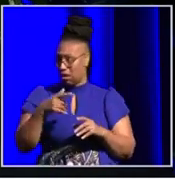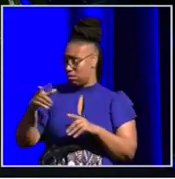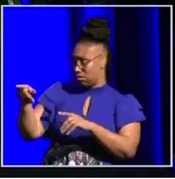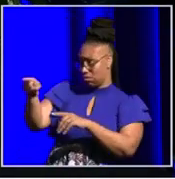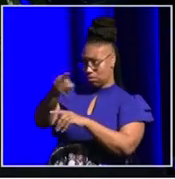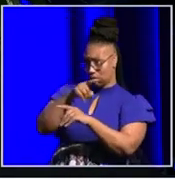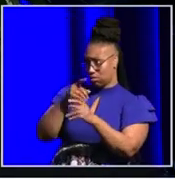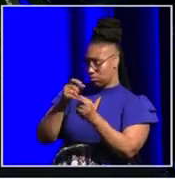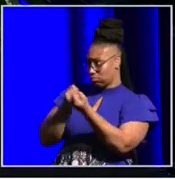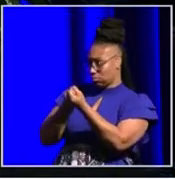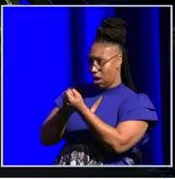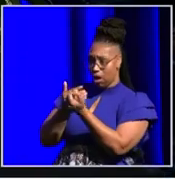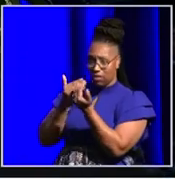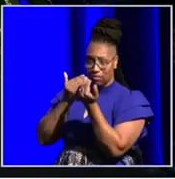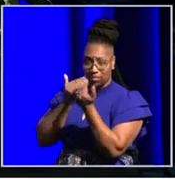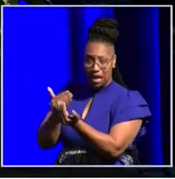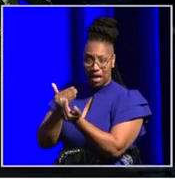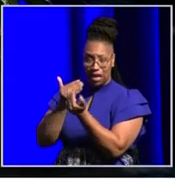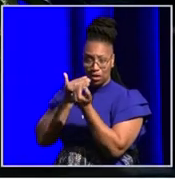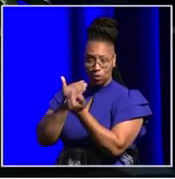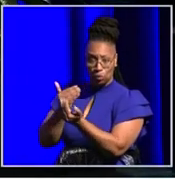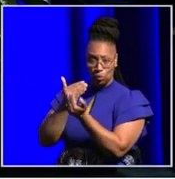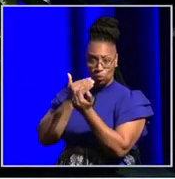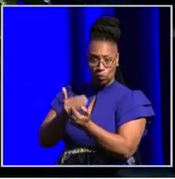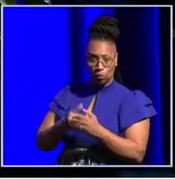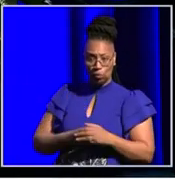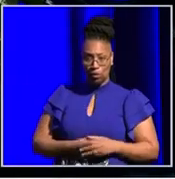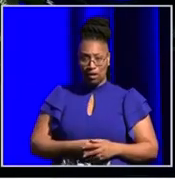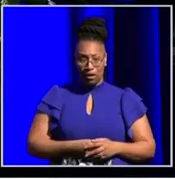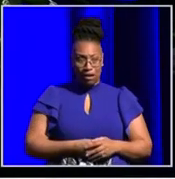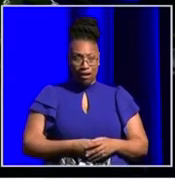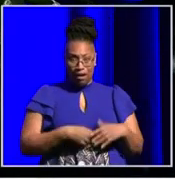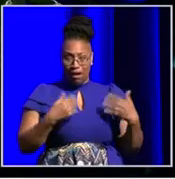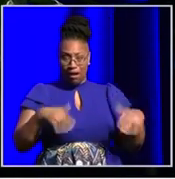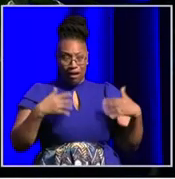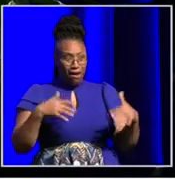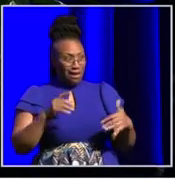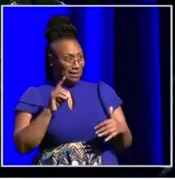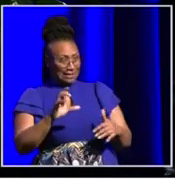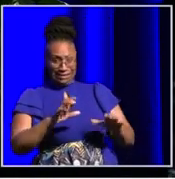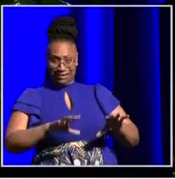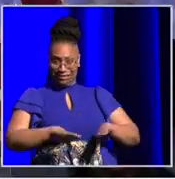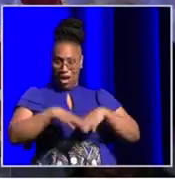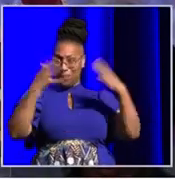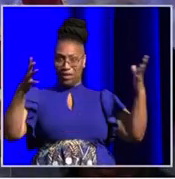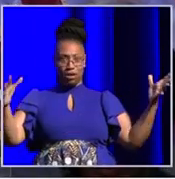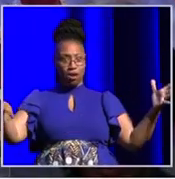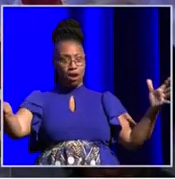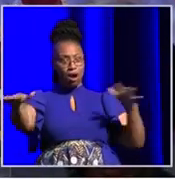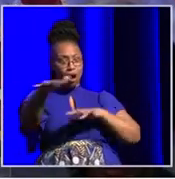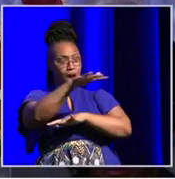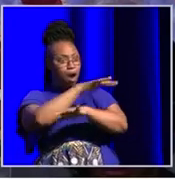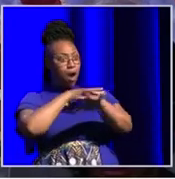removing the boards from their windows as a sign that DC is proudly open for business.